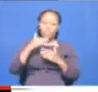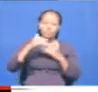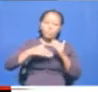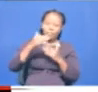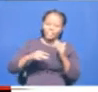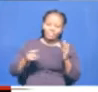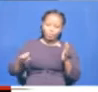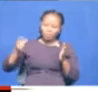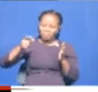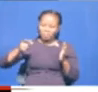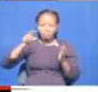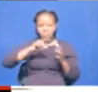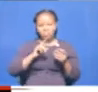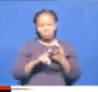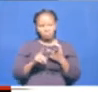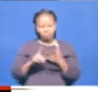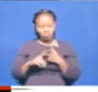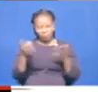additional